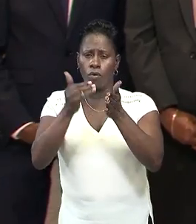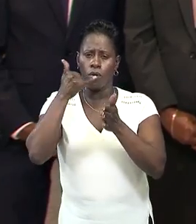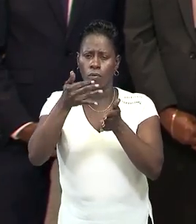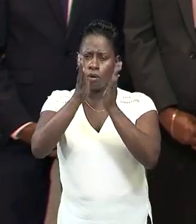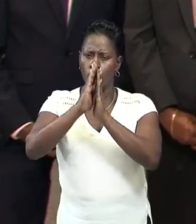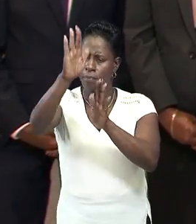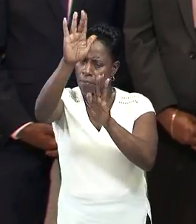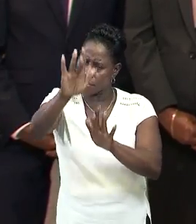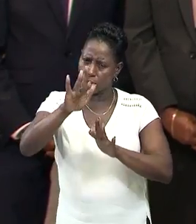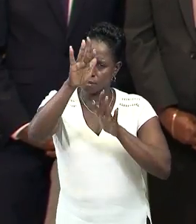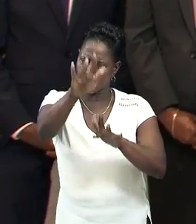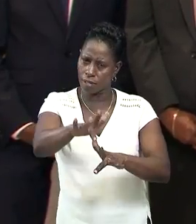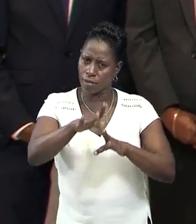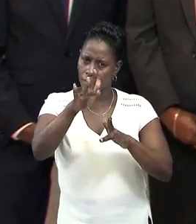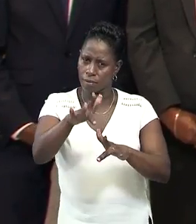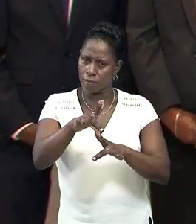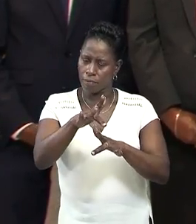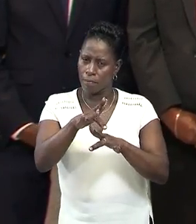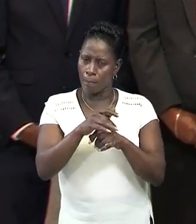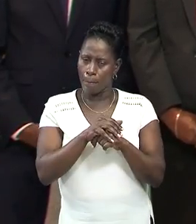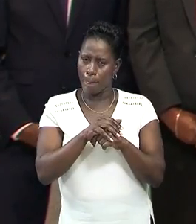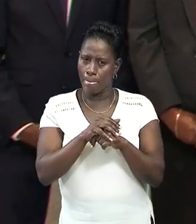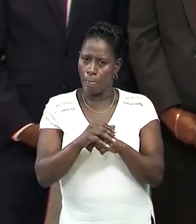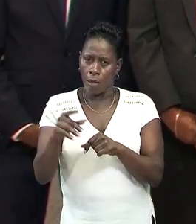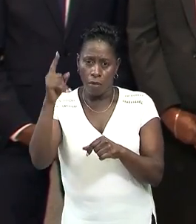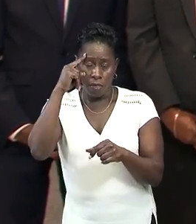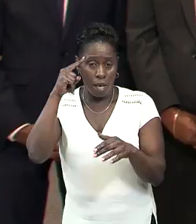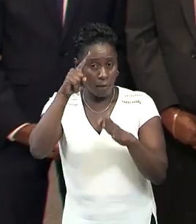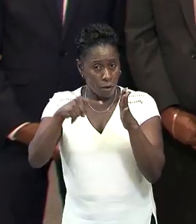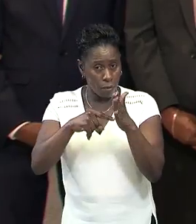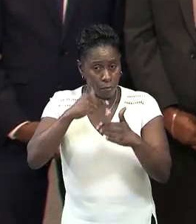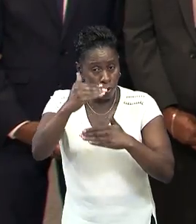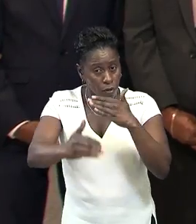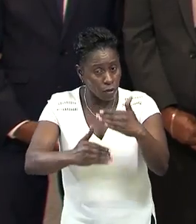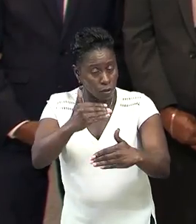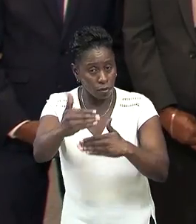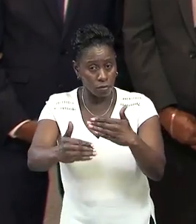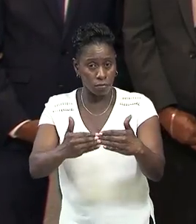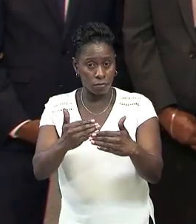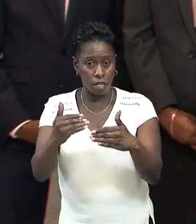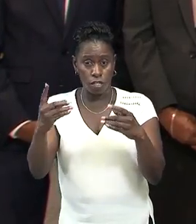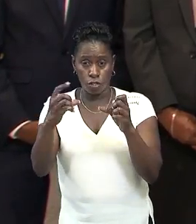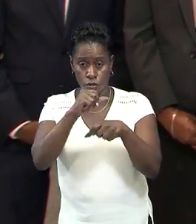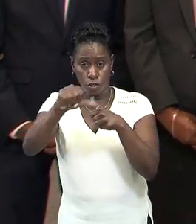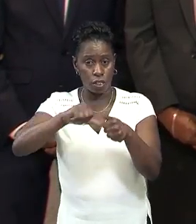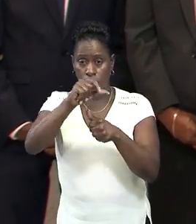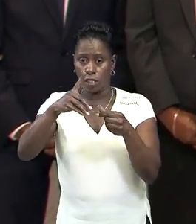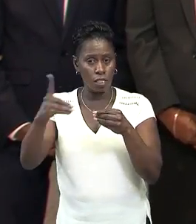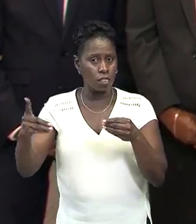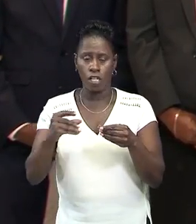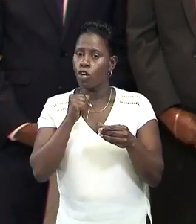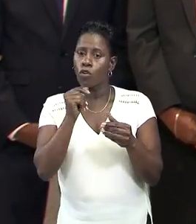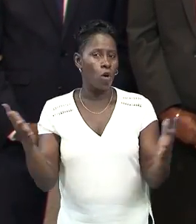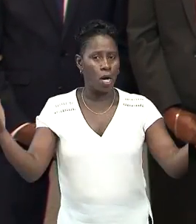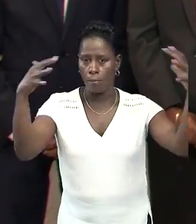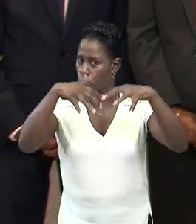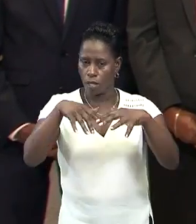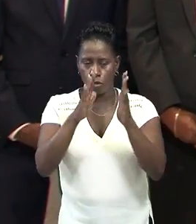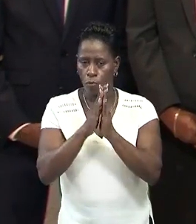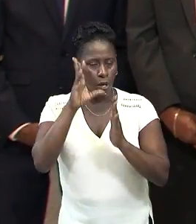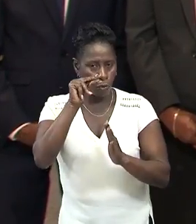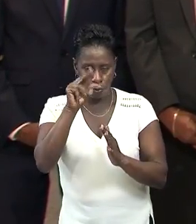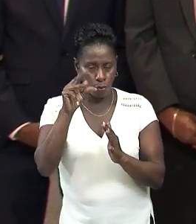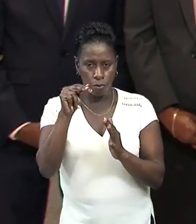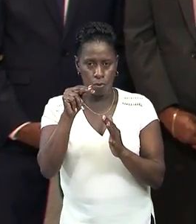mercy. Take into consideration the protocol and social distancing. It will not be a physical gathering, but